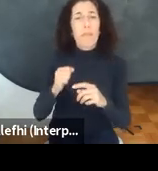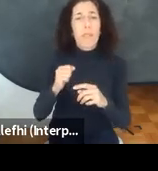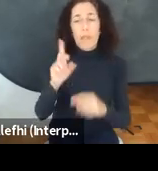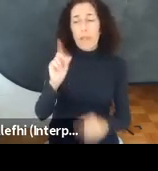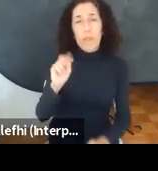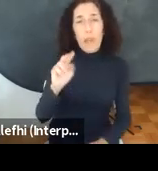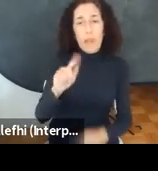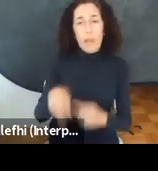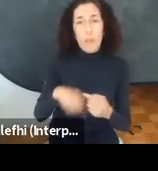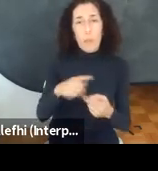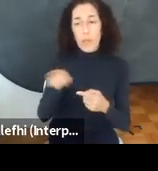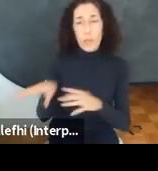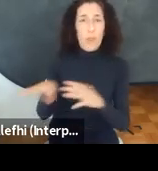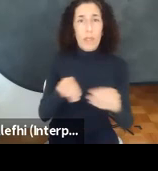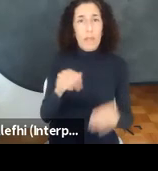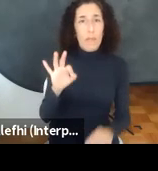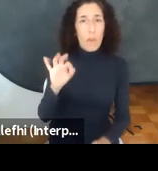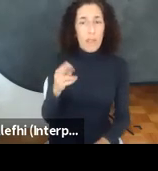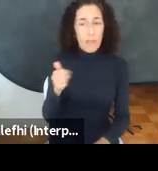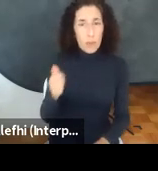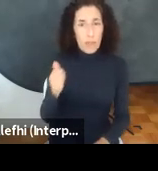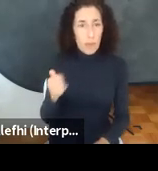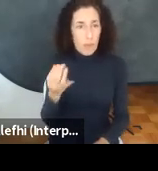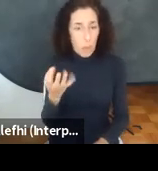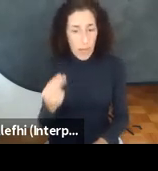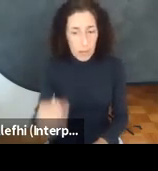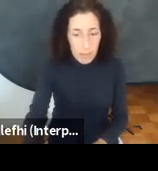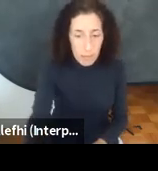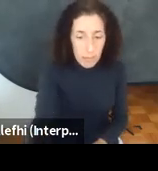when did you leave Forest Haven? Do you remember what?